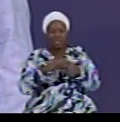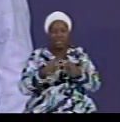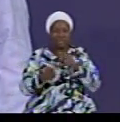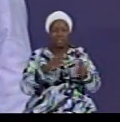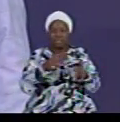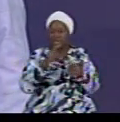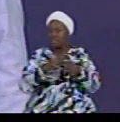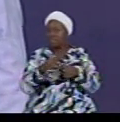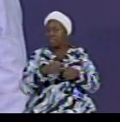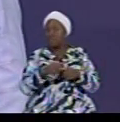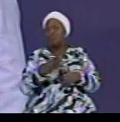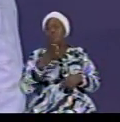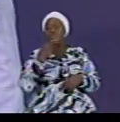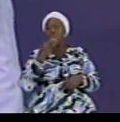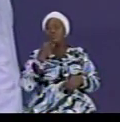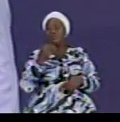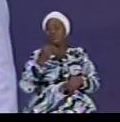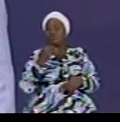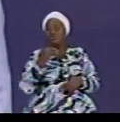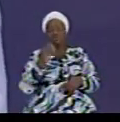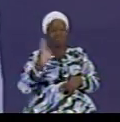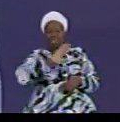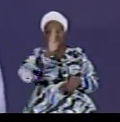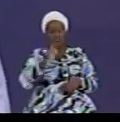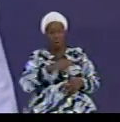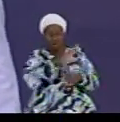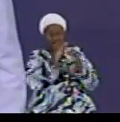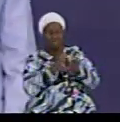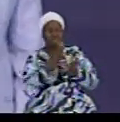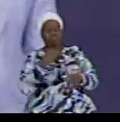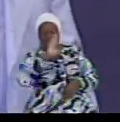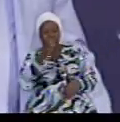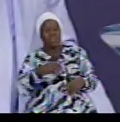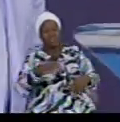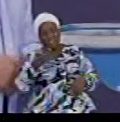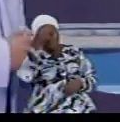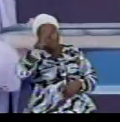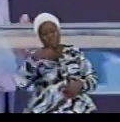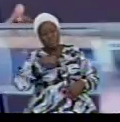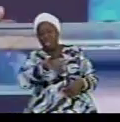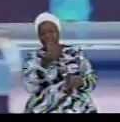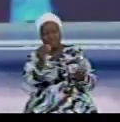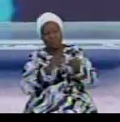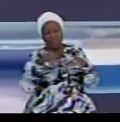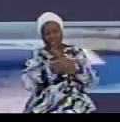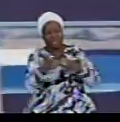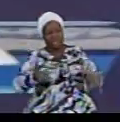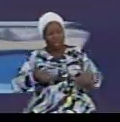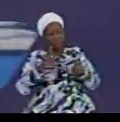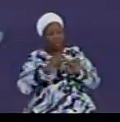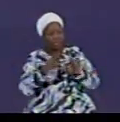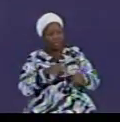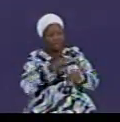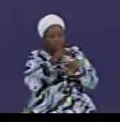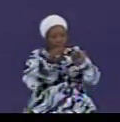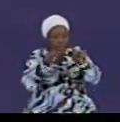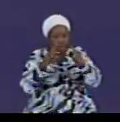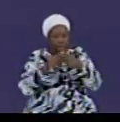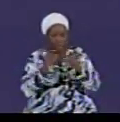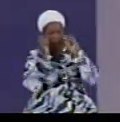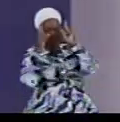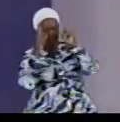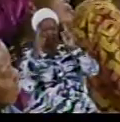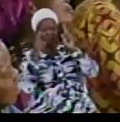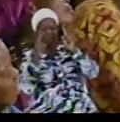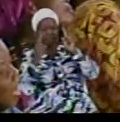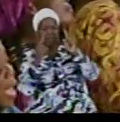Jews will never disobey me anymore in their lives. And then he was surprised. Your